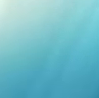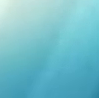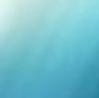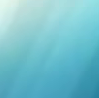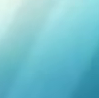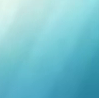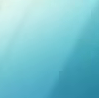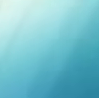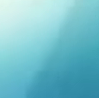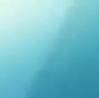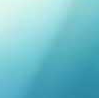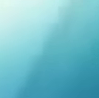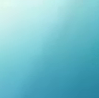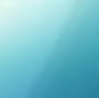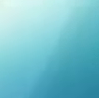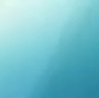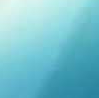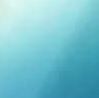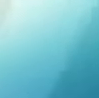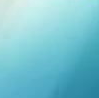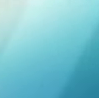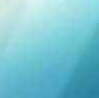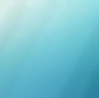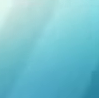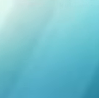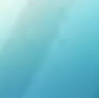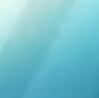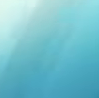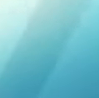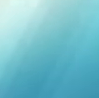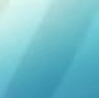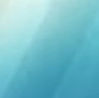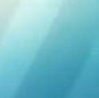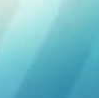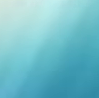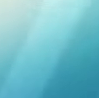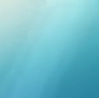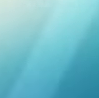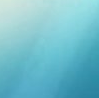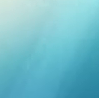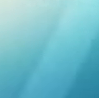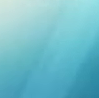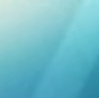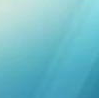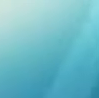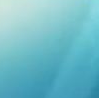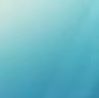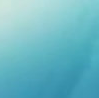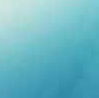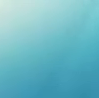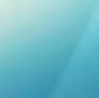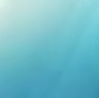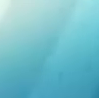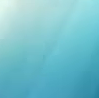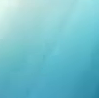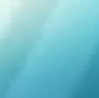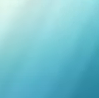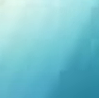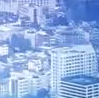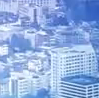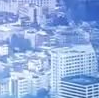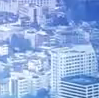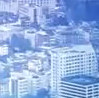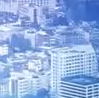by the Thai embassies abroad in all the regions around the world.